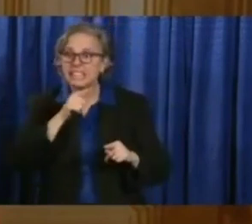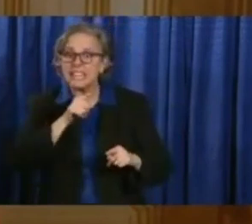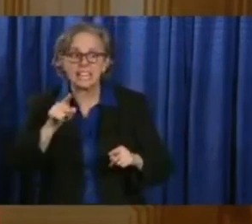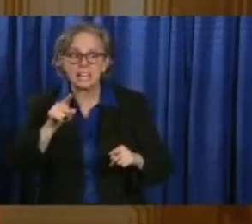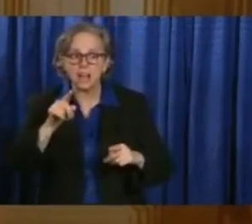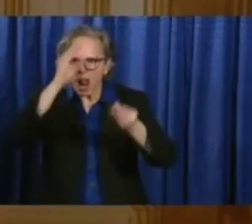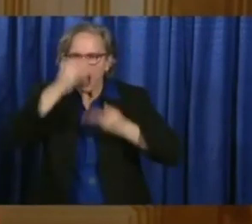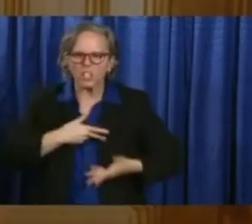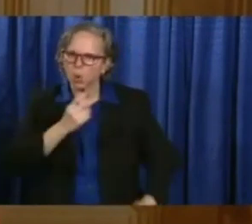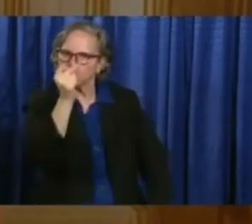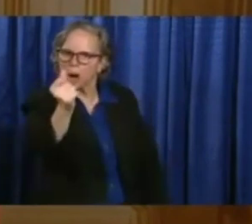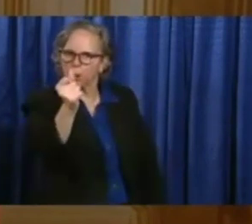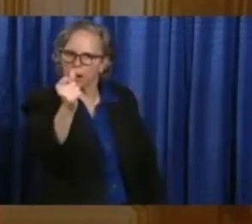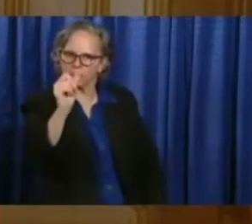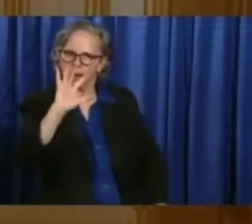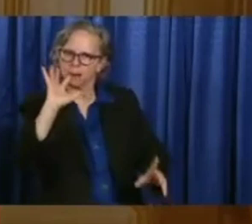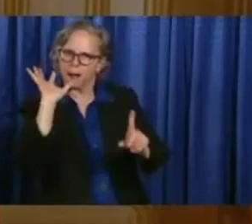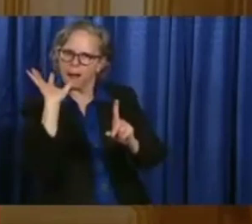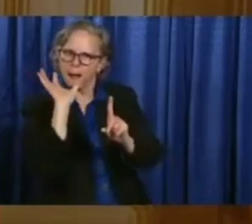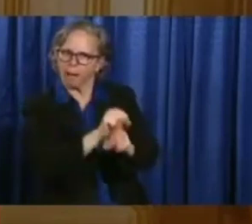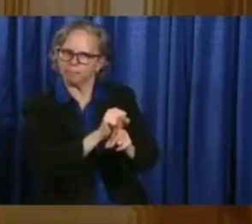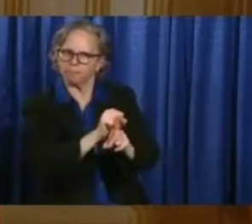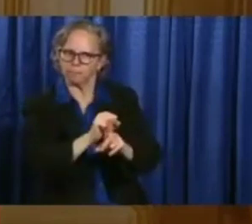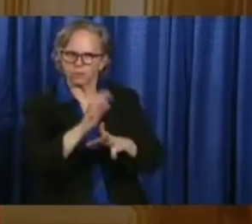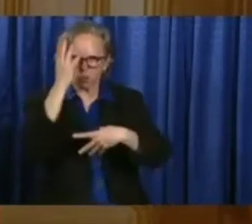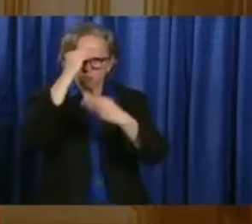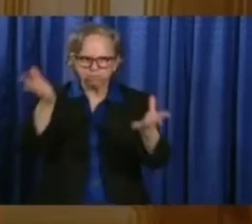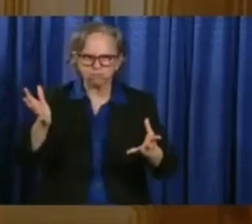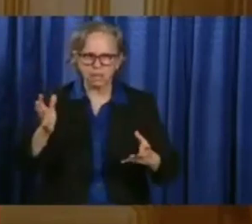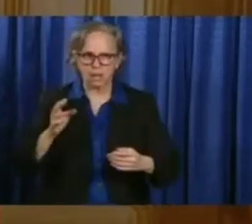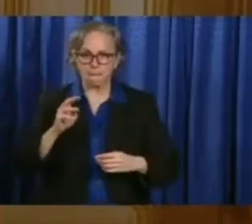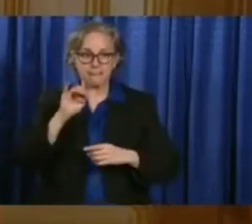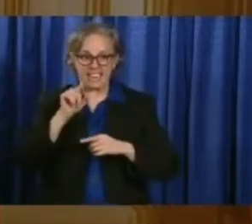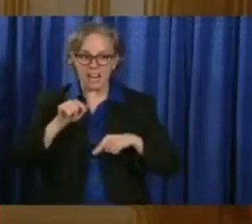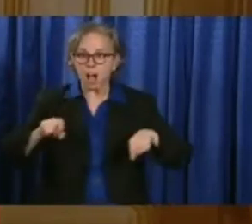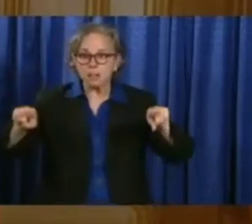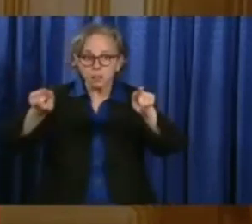we want to broadcast that. And I know the news media wants to broadcast that and say,